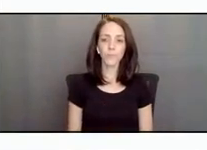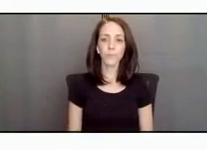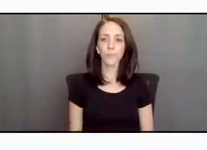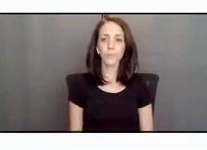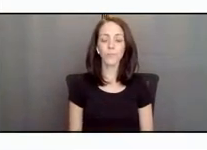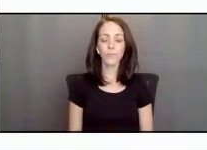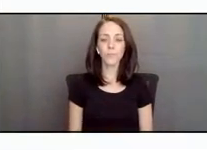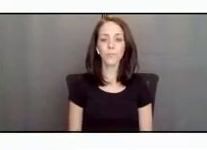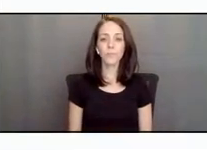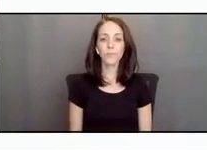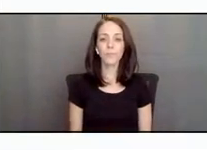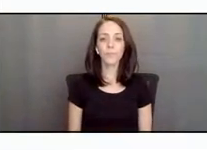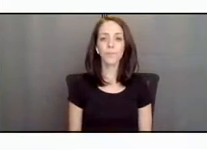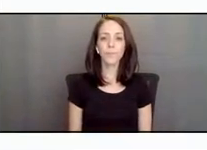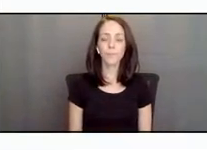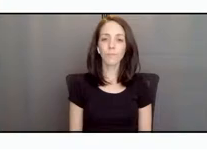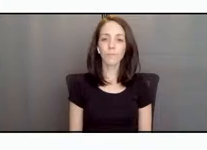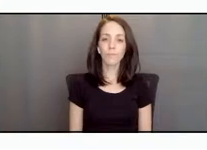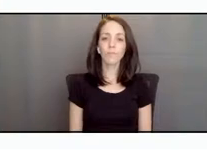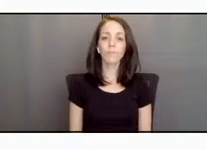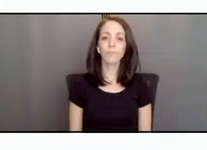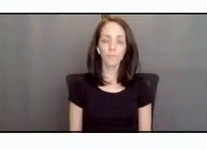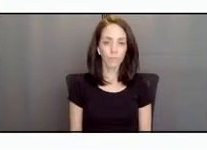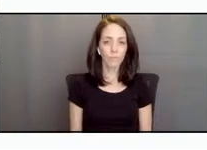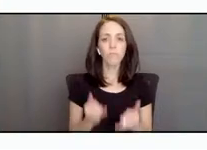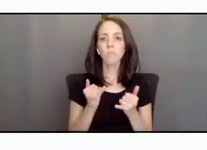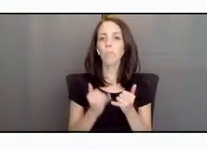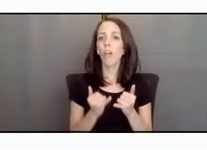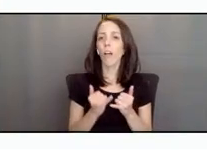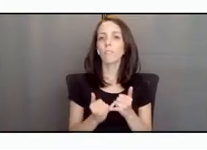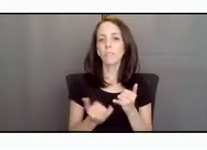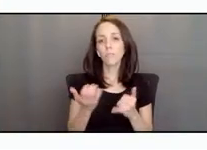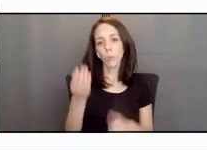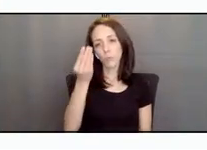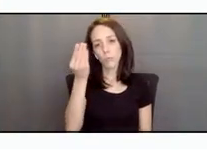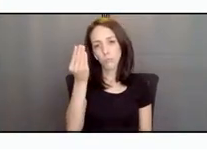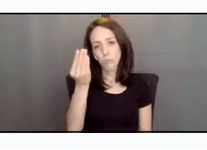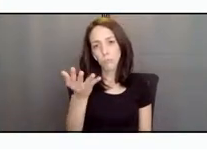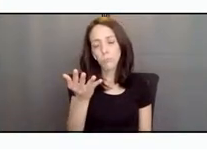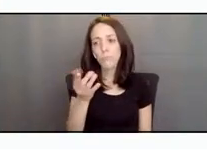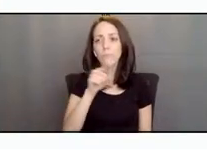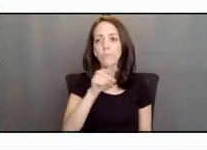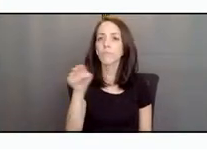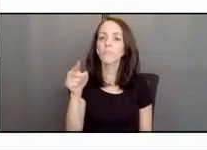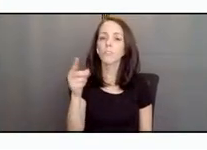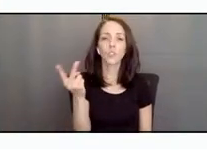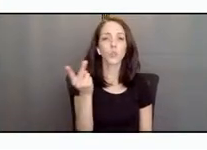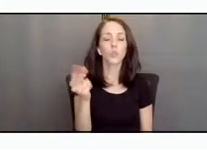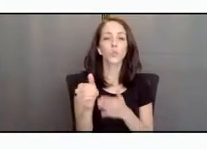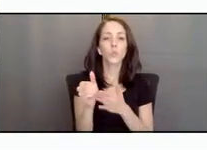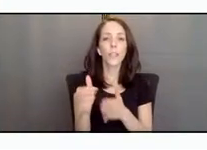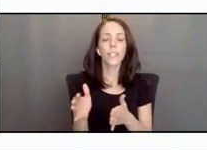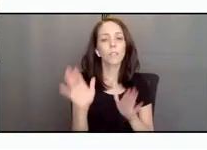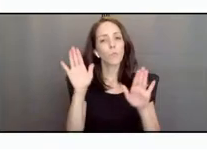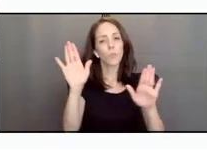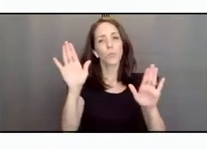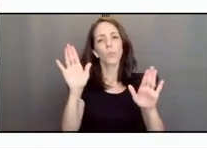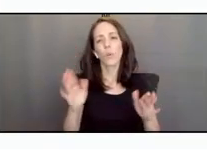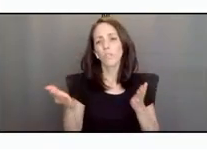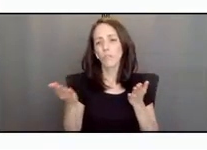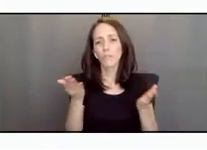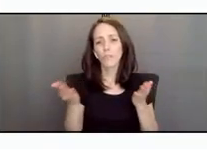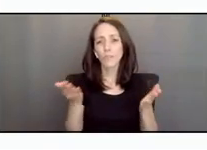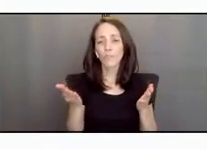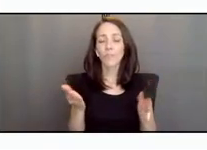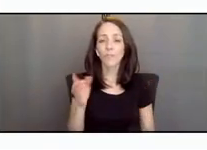I want to close by acknowledging some incredible service from two of our leaders. Dr. Derek DeBouvier joined OHSU